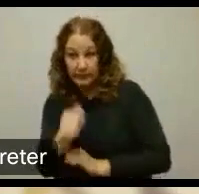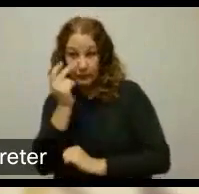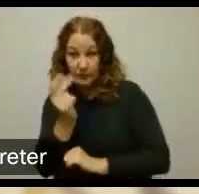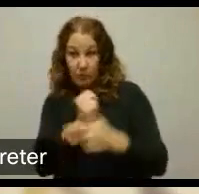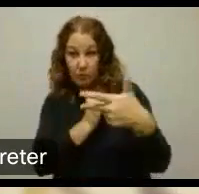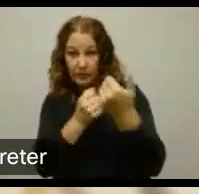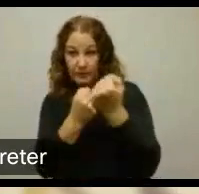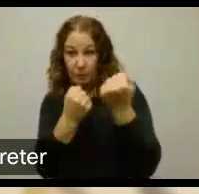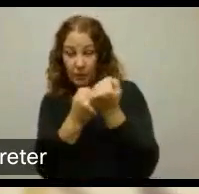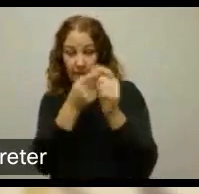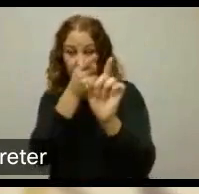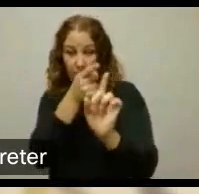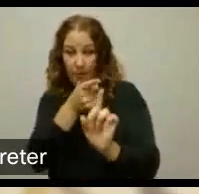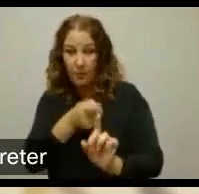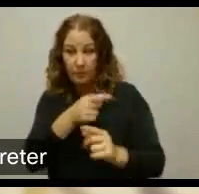supporting points?